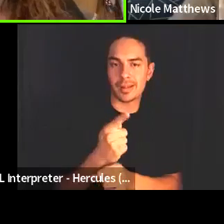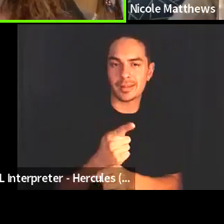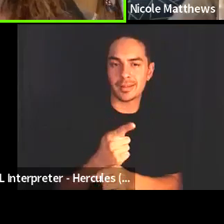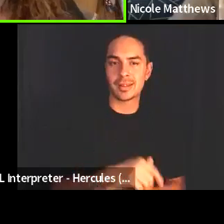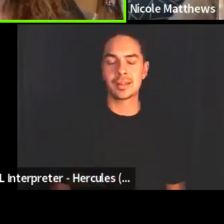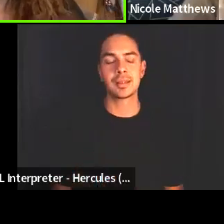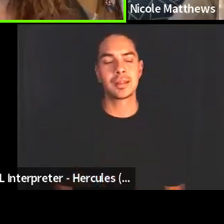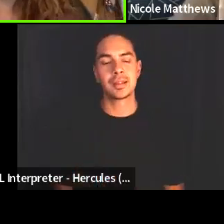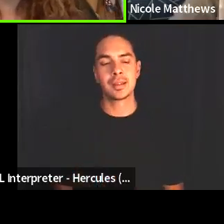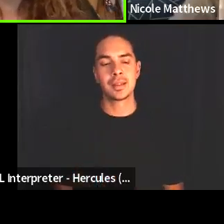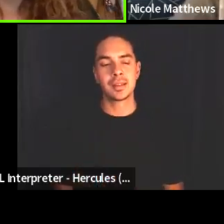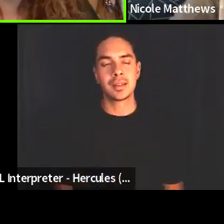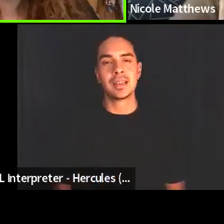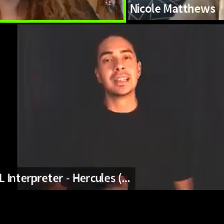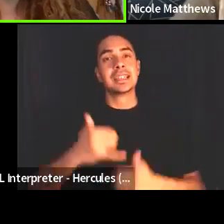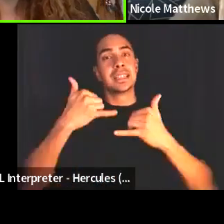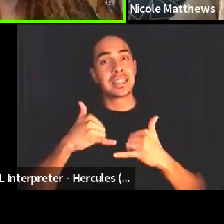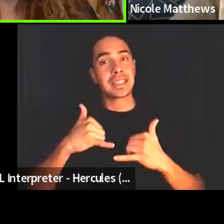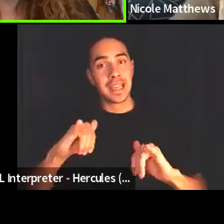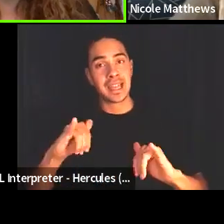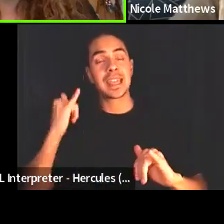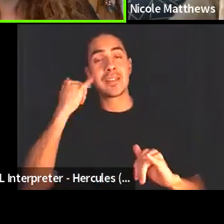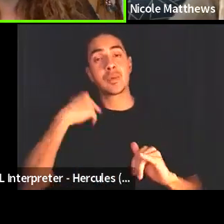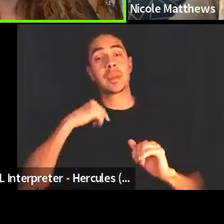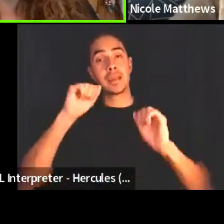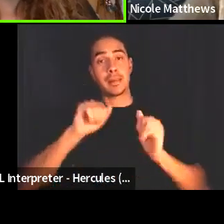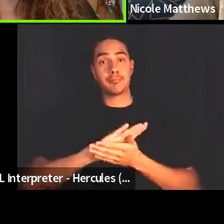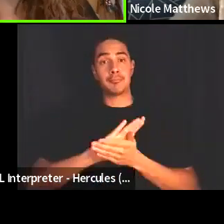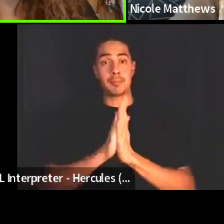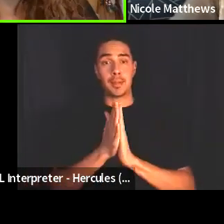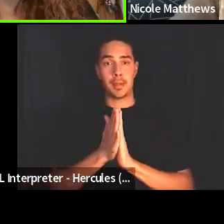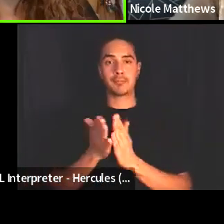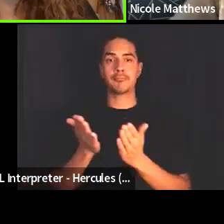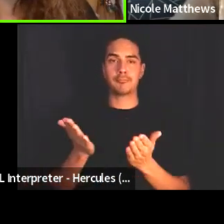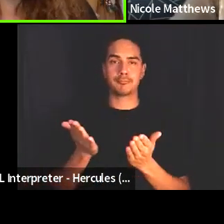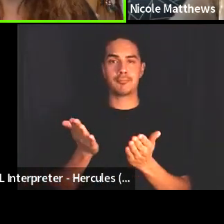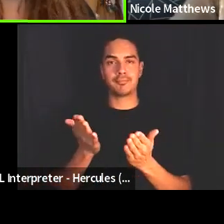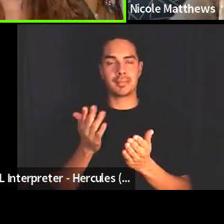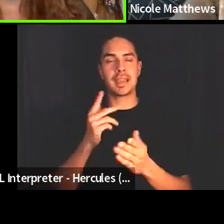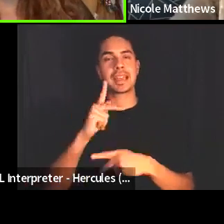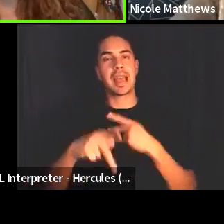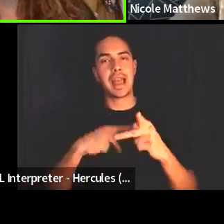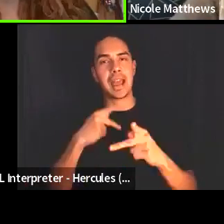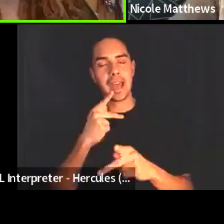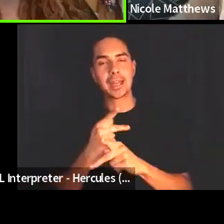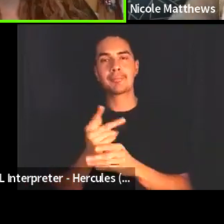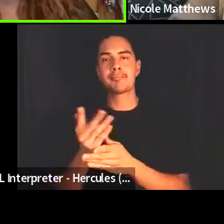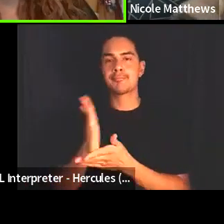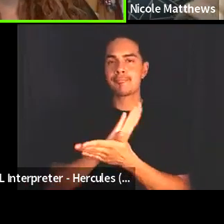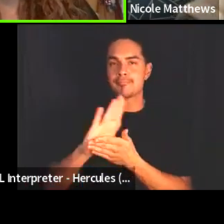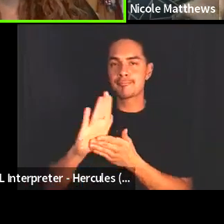find kindness and have conversations, and it doesn't have to be mean, right?